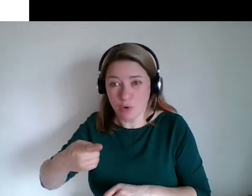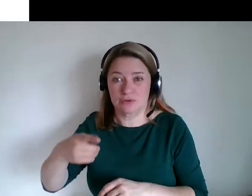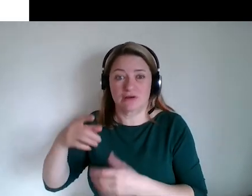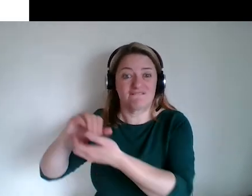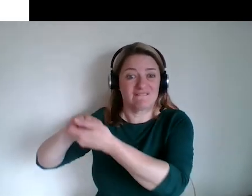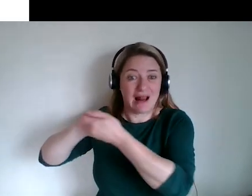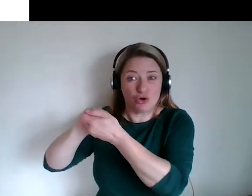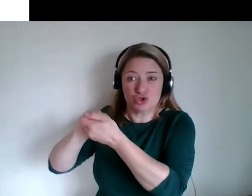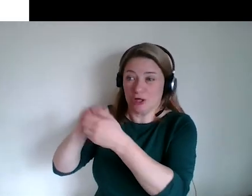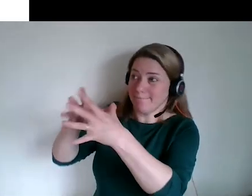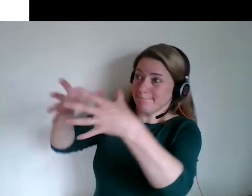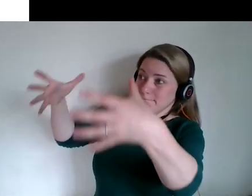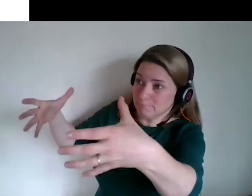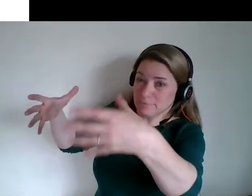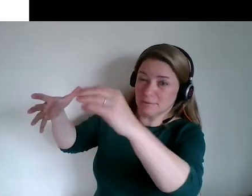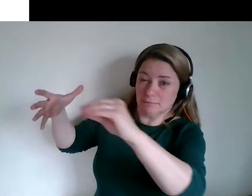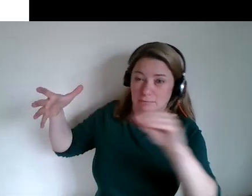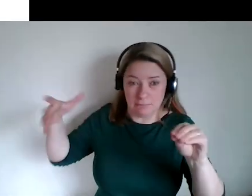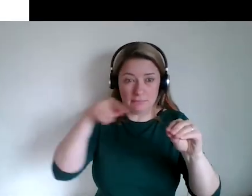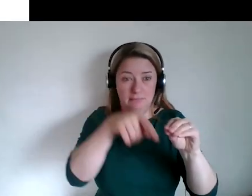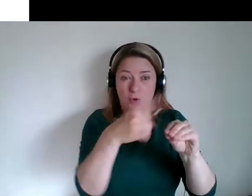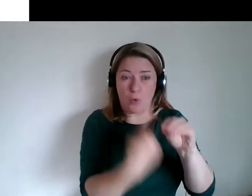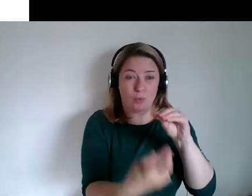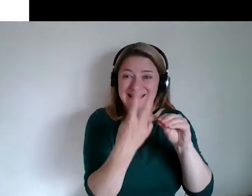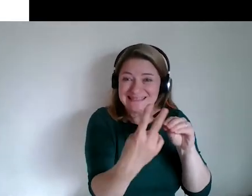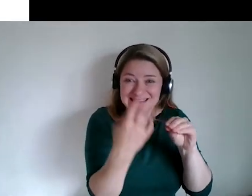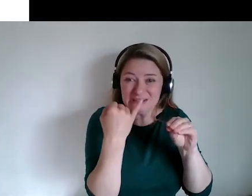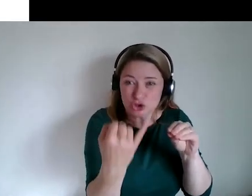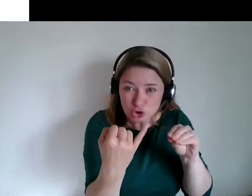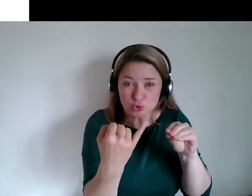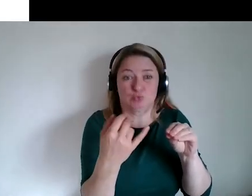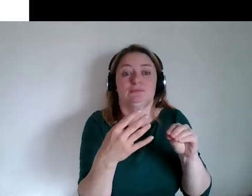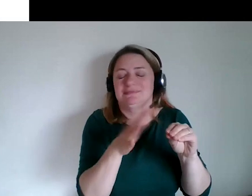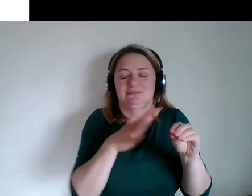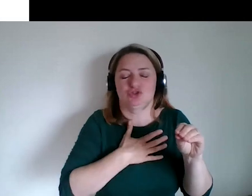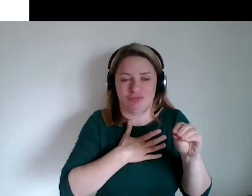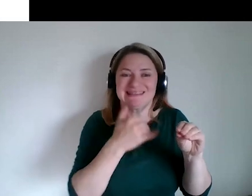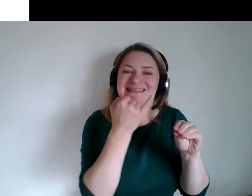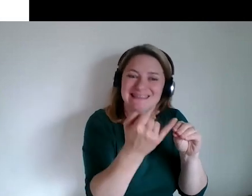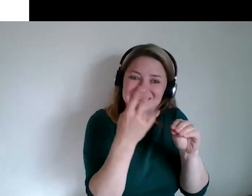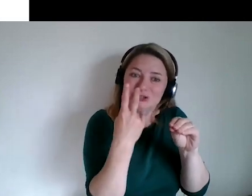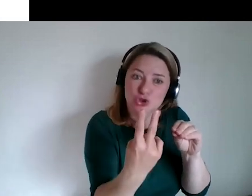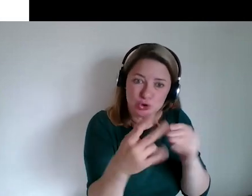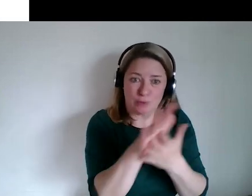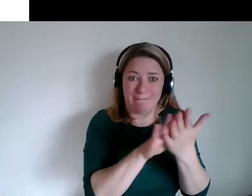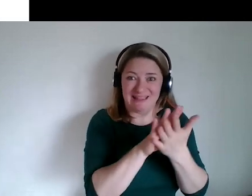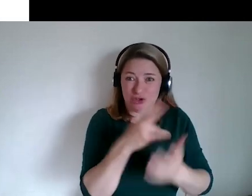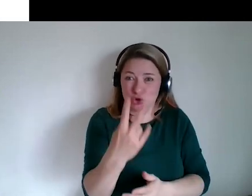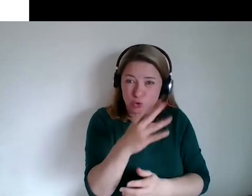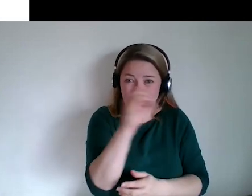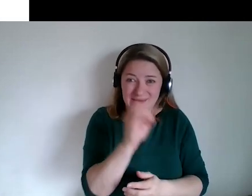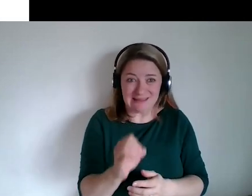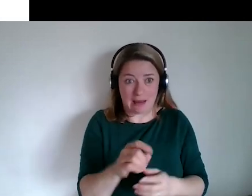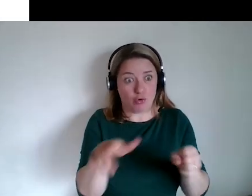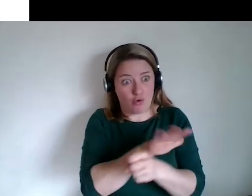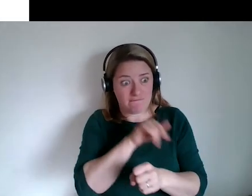that's 2%, mapped to the area of clinical education. And mostly these were in medical specialties.